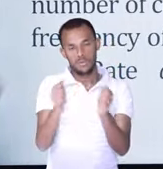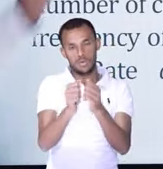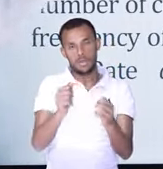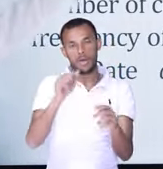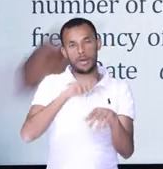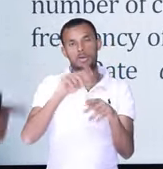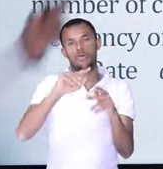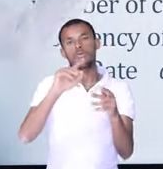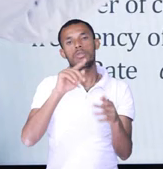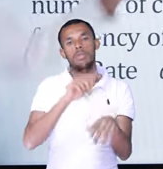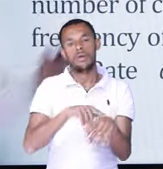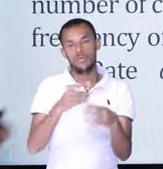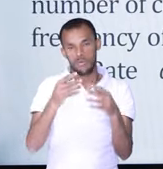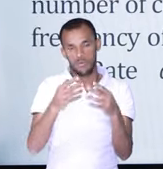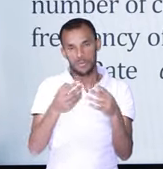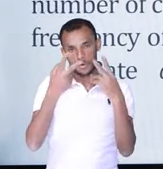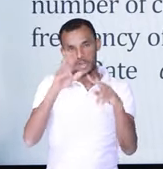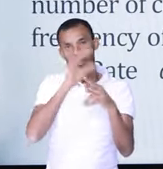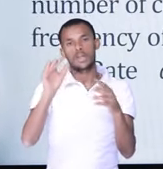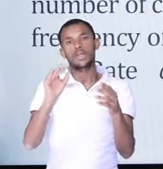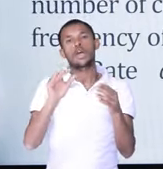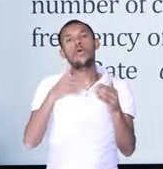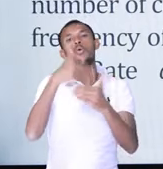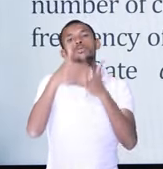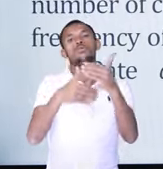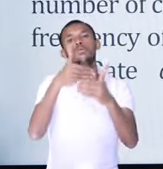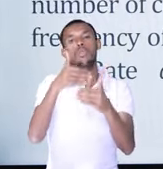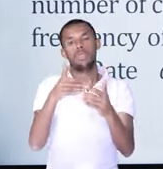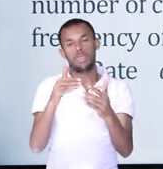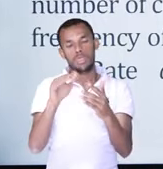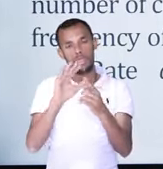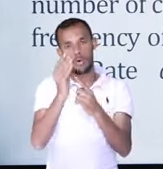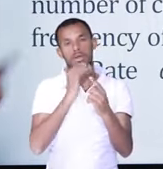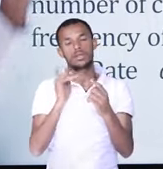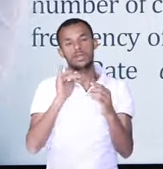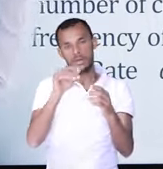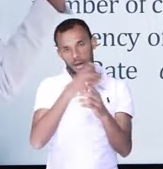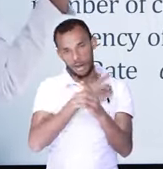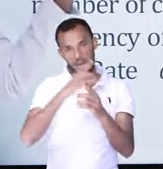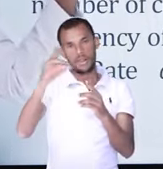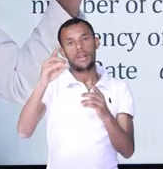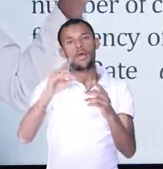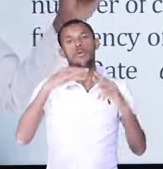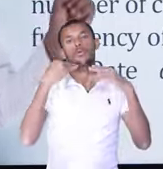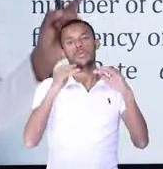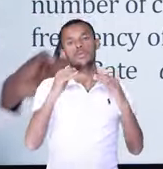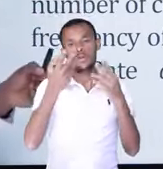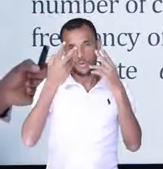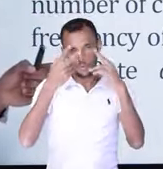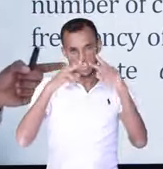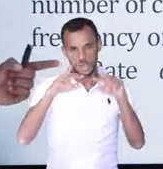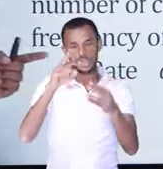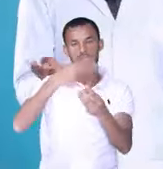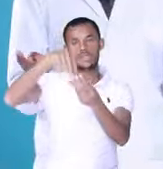Simply, concentration and collision theory is directly proportional because concentration